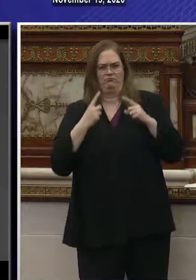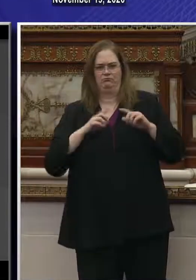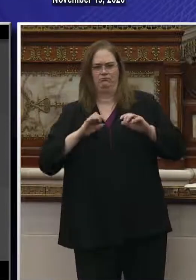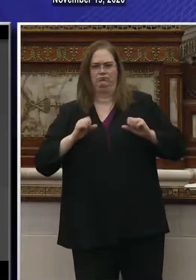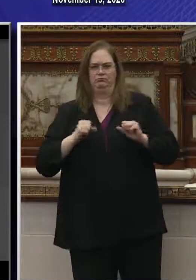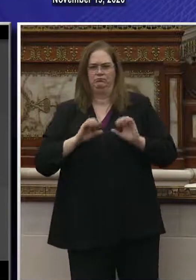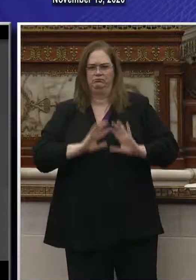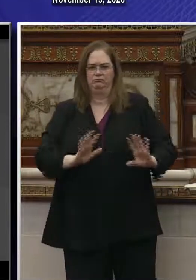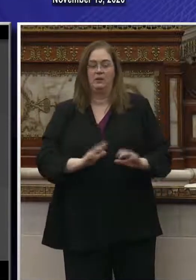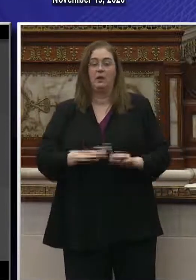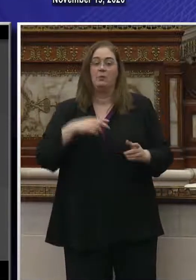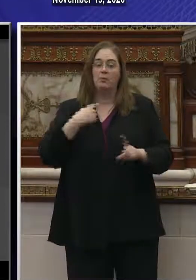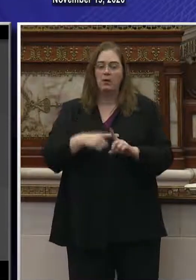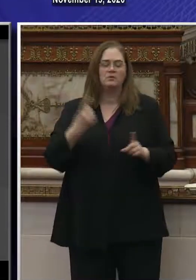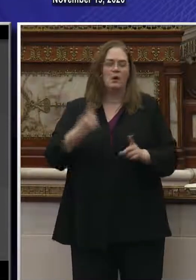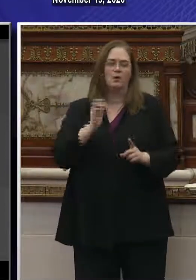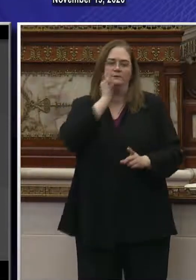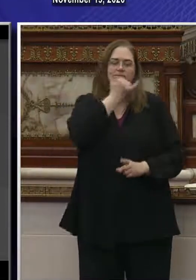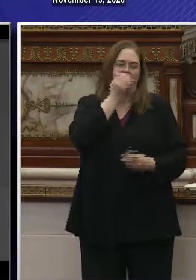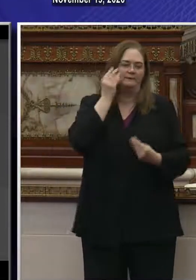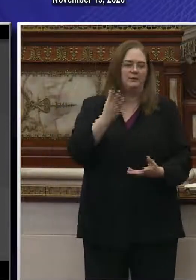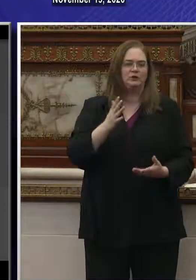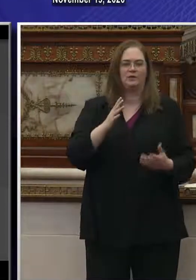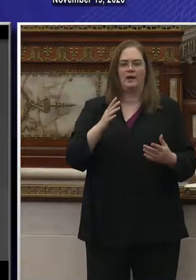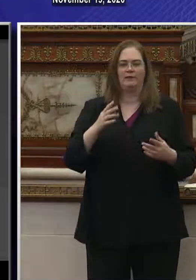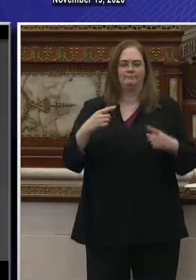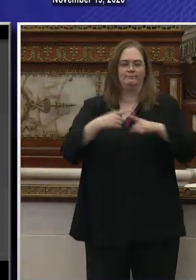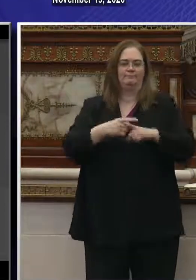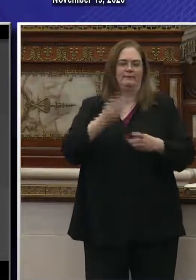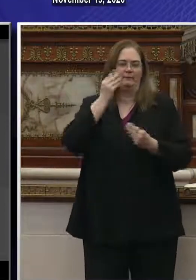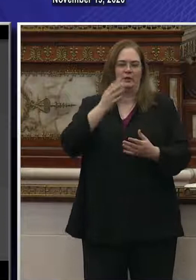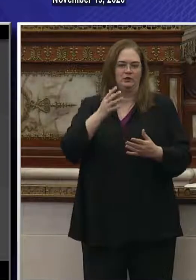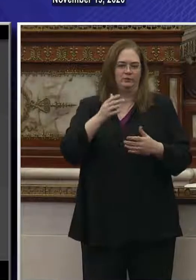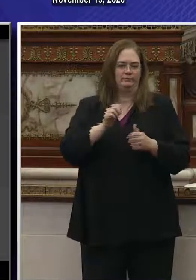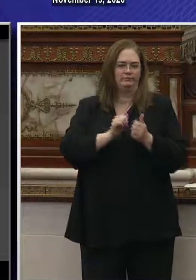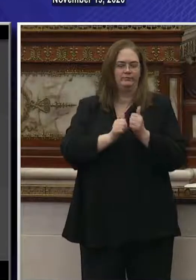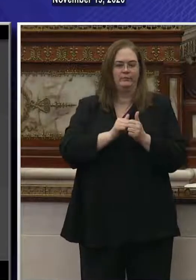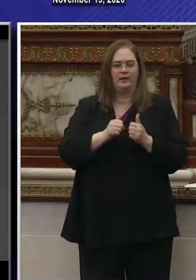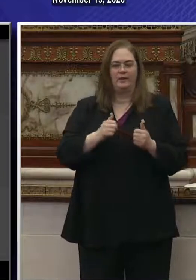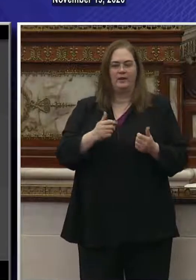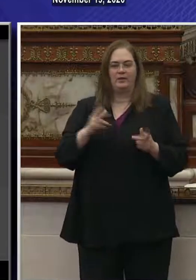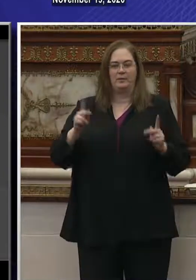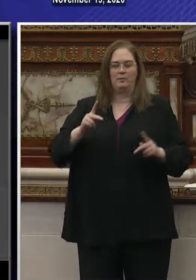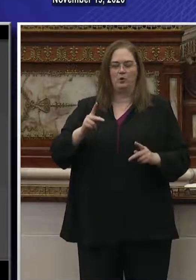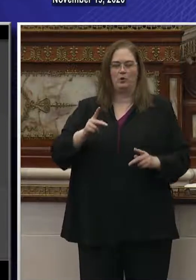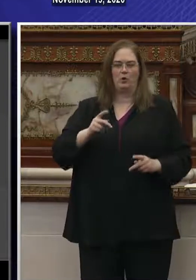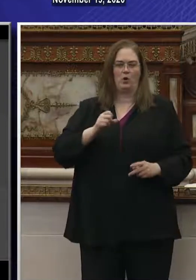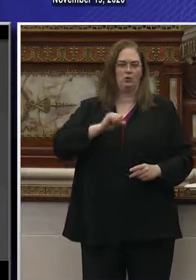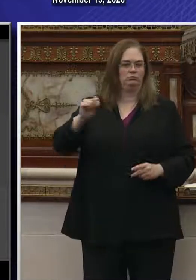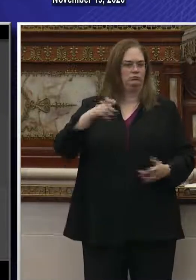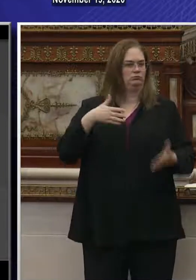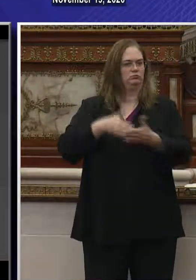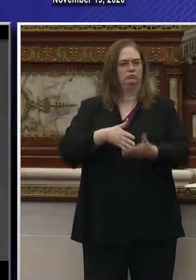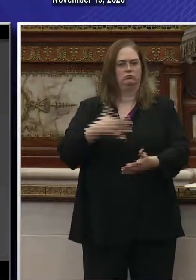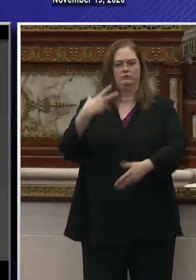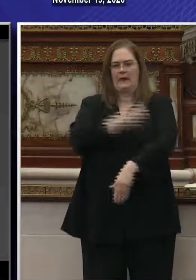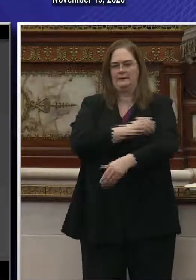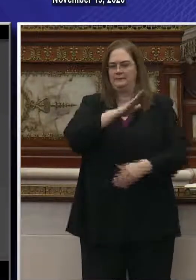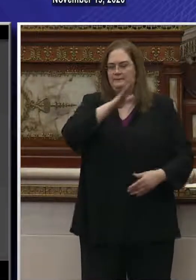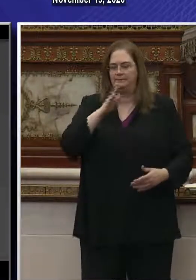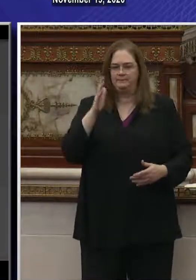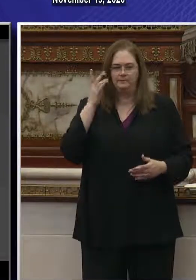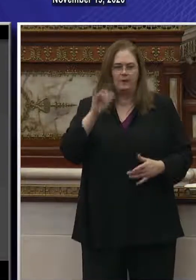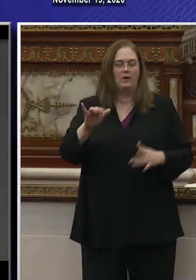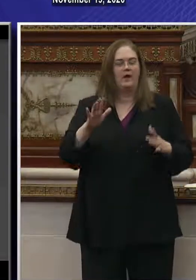are always the active misinformation and disinformation campaigns, the so-called anti-vaxxers and others that will have